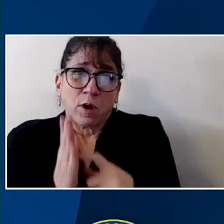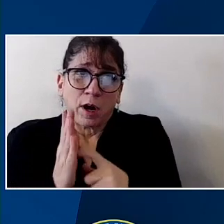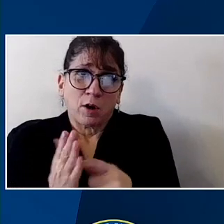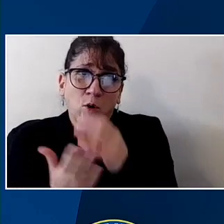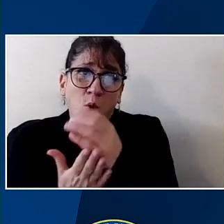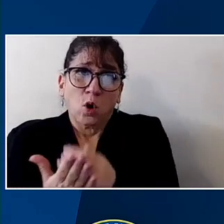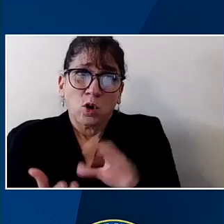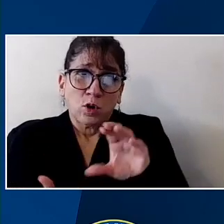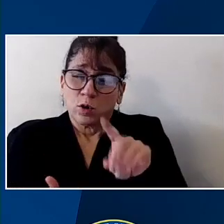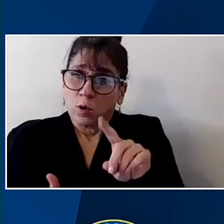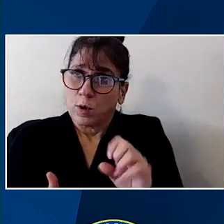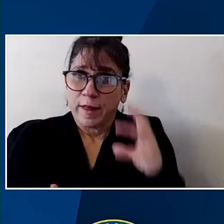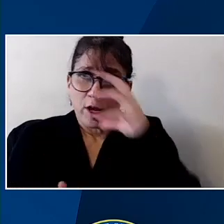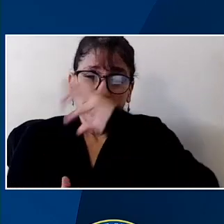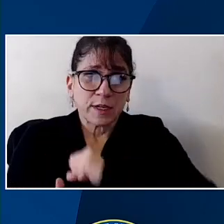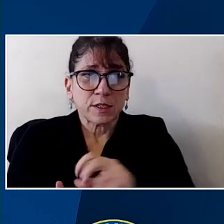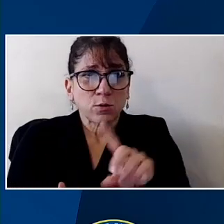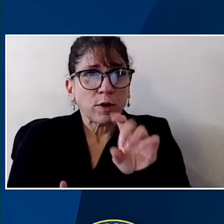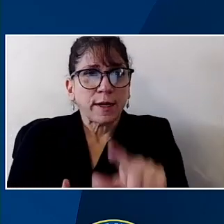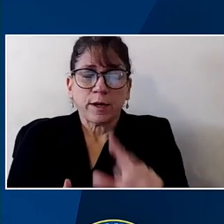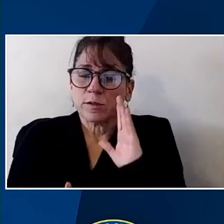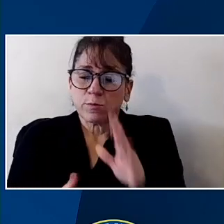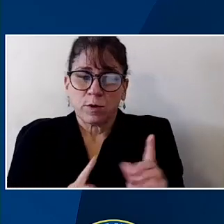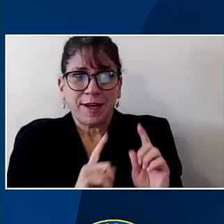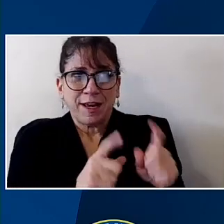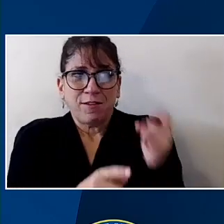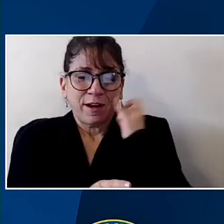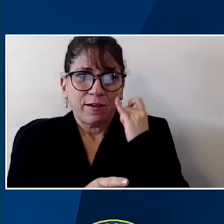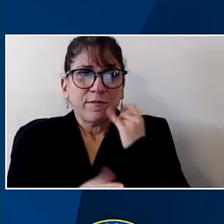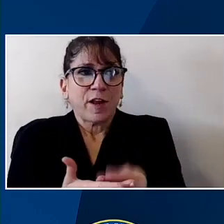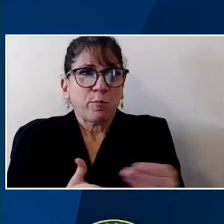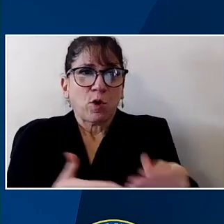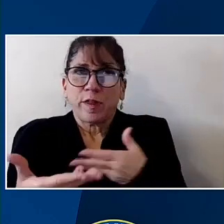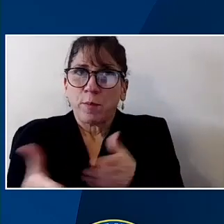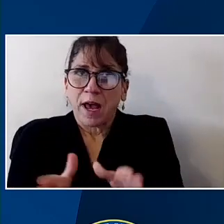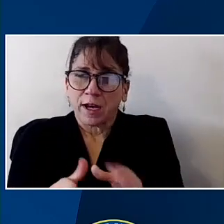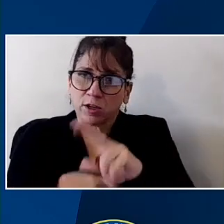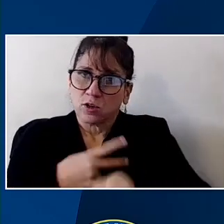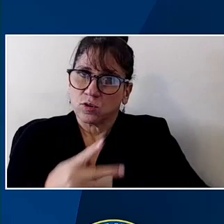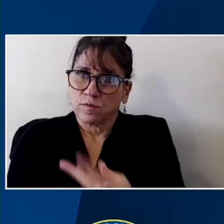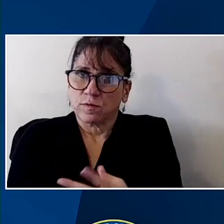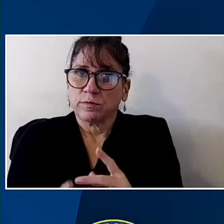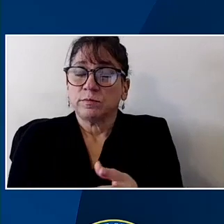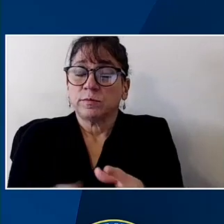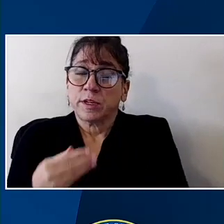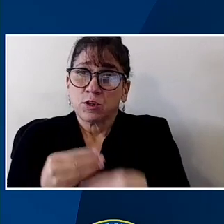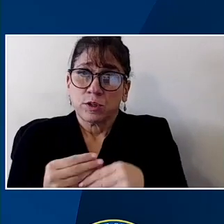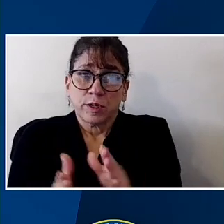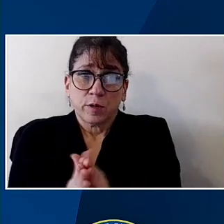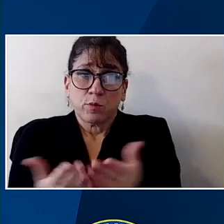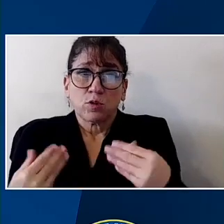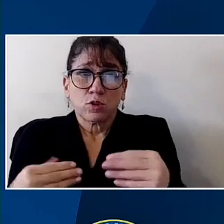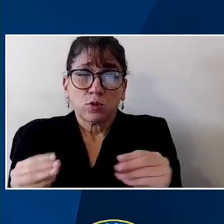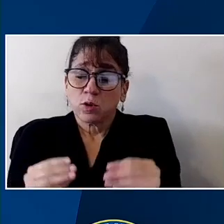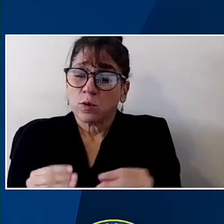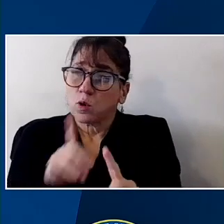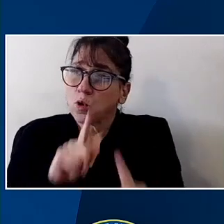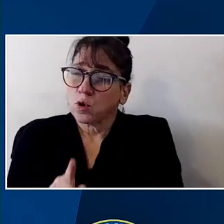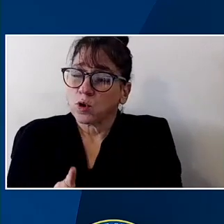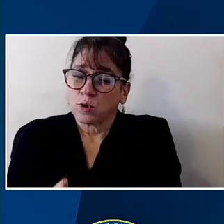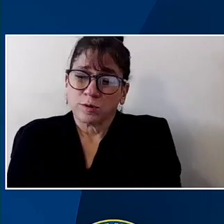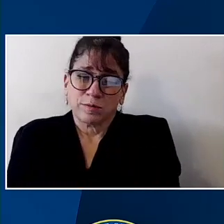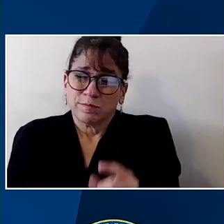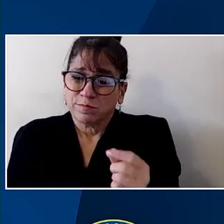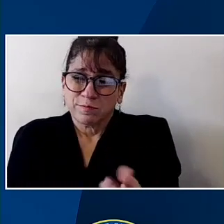and they often missed out on deals that they would have gotten if they'd bought a packaged version. Additionally, the bookstore would only order a small percentage of books because